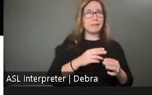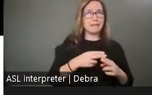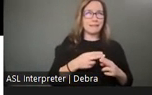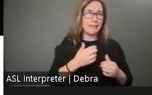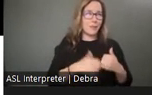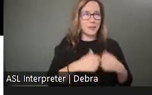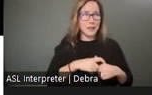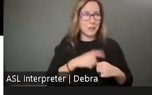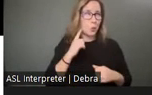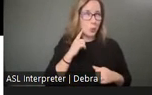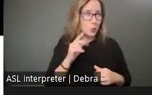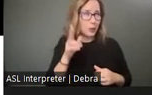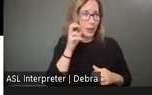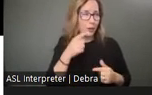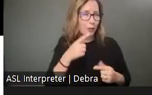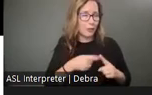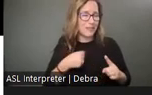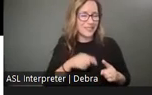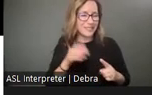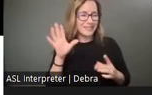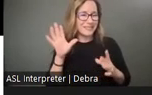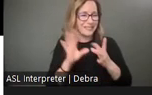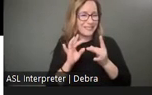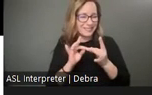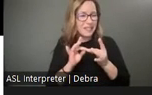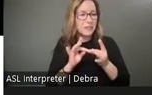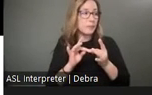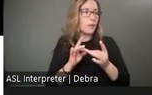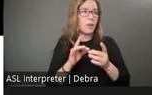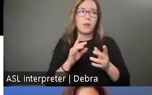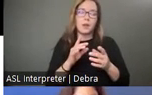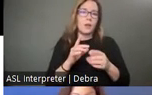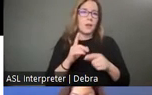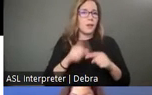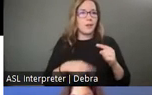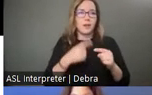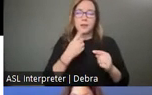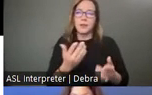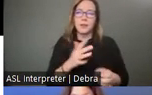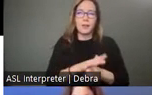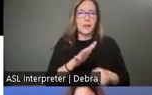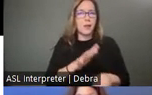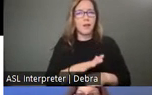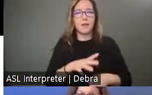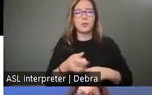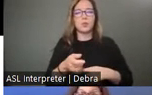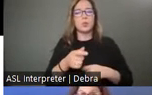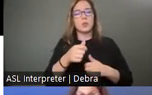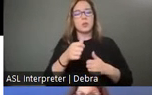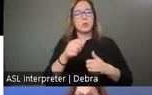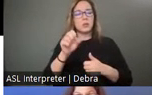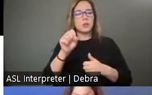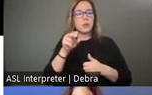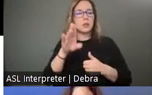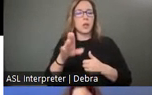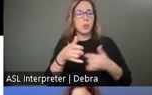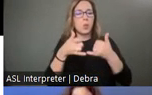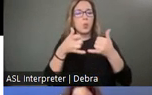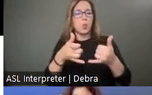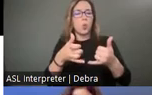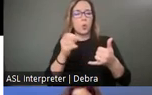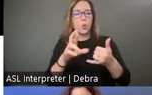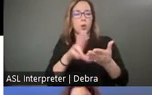from us, but we can't say it enough to sub-award or to contract with a service provider that